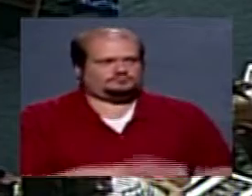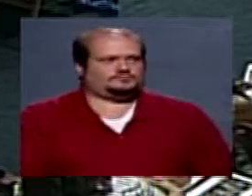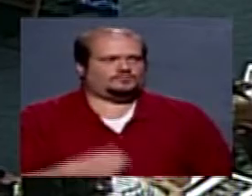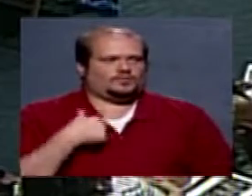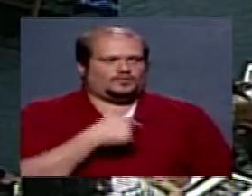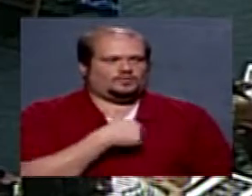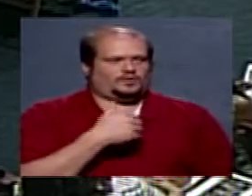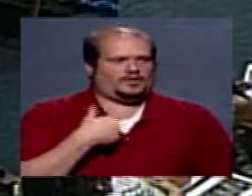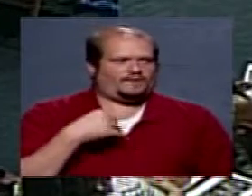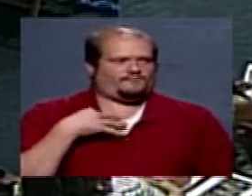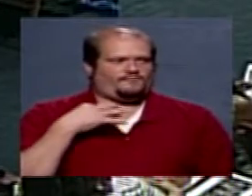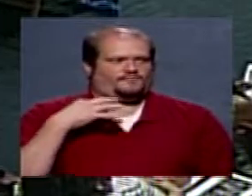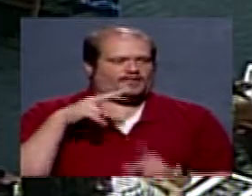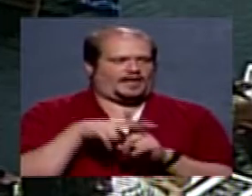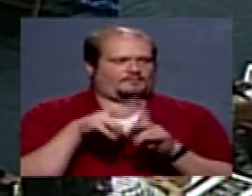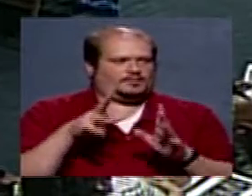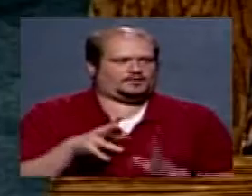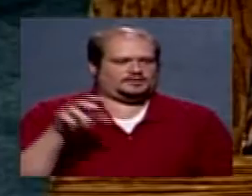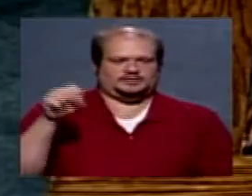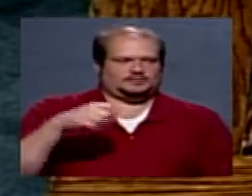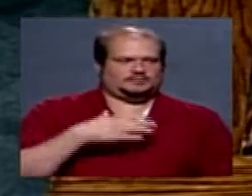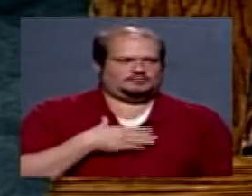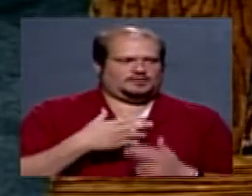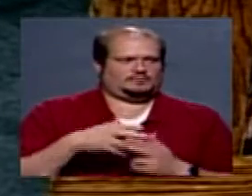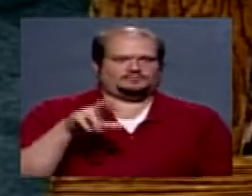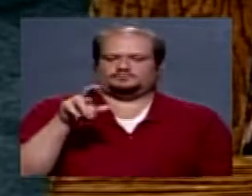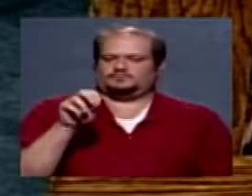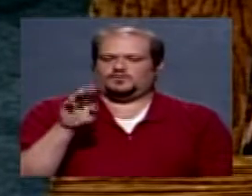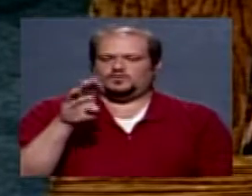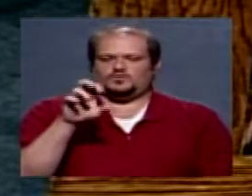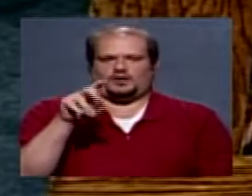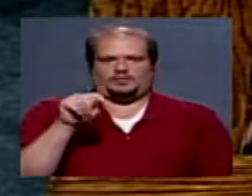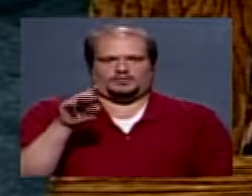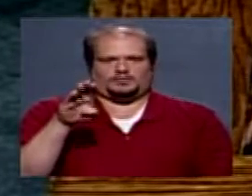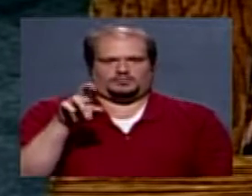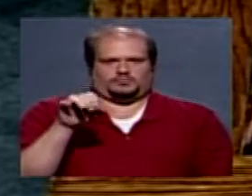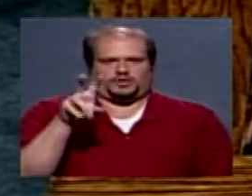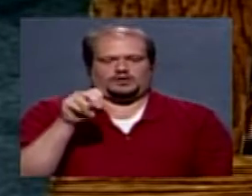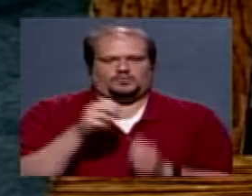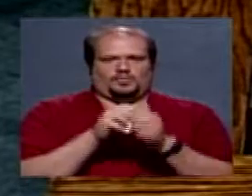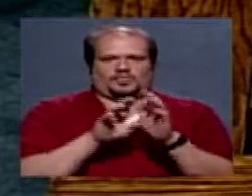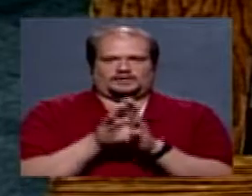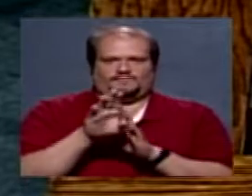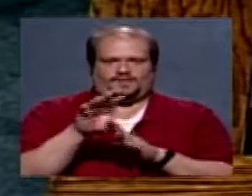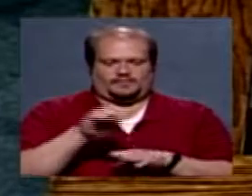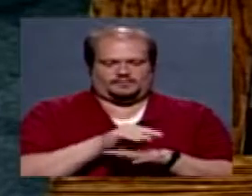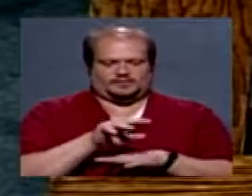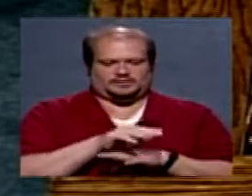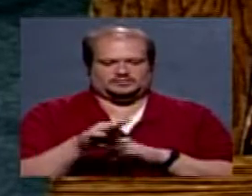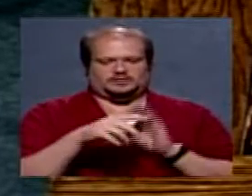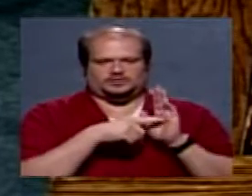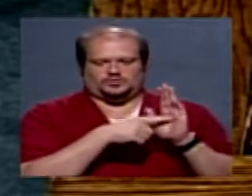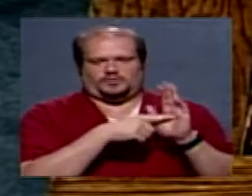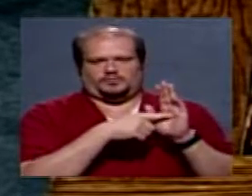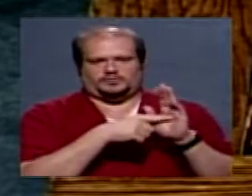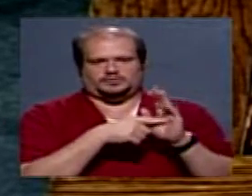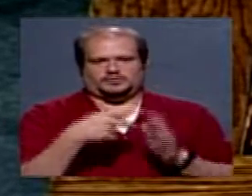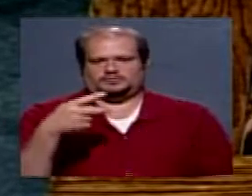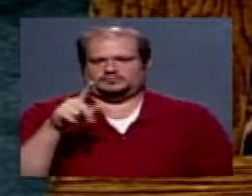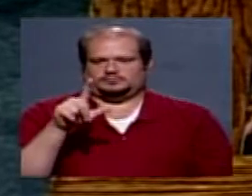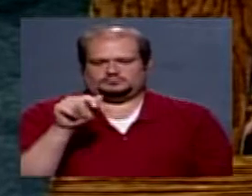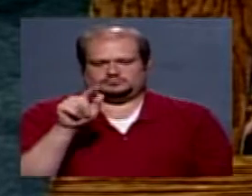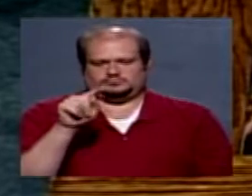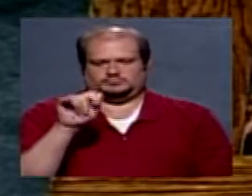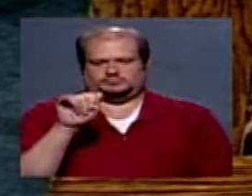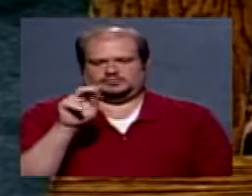We have the applicant. Yes, my name is Robert Brown. I'm with Development Consultants, and we're here representing Platinum